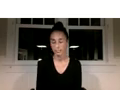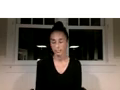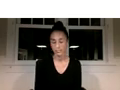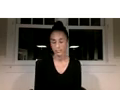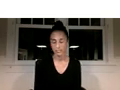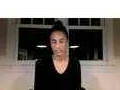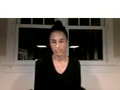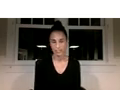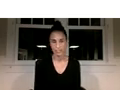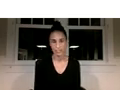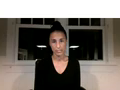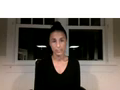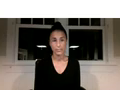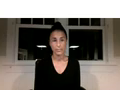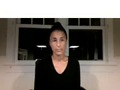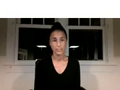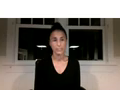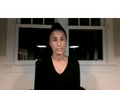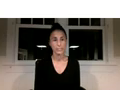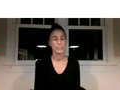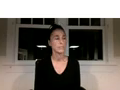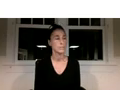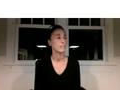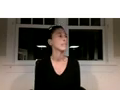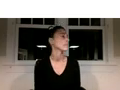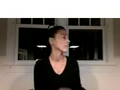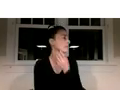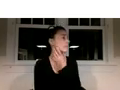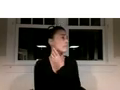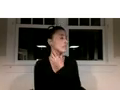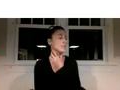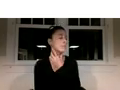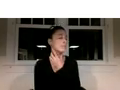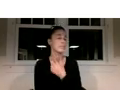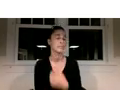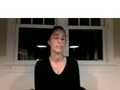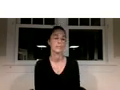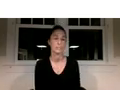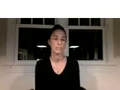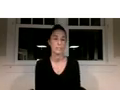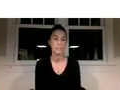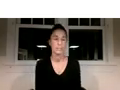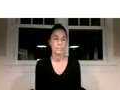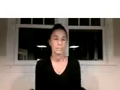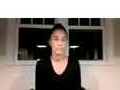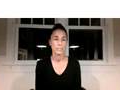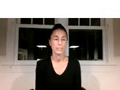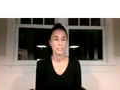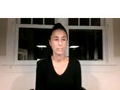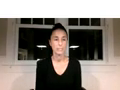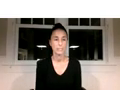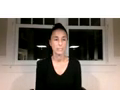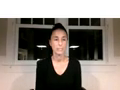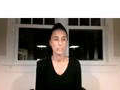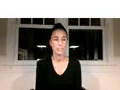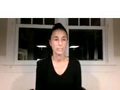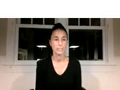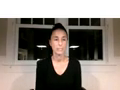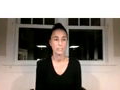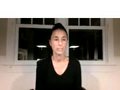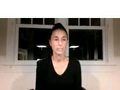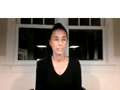plan, policies provided in the plan are not the same as regulatory codes or law. Instead, the comprehensive